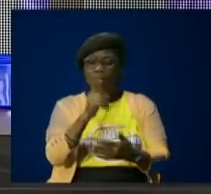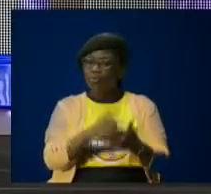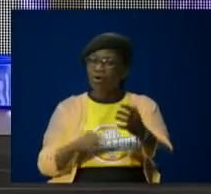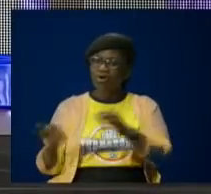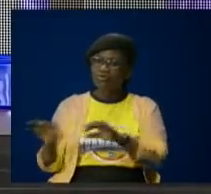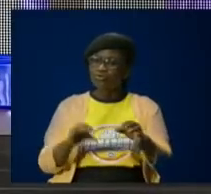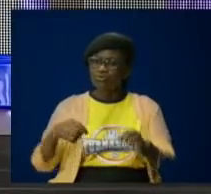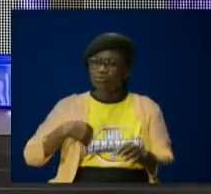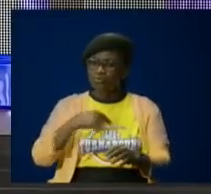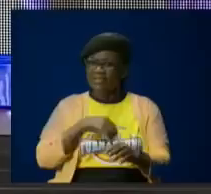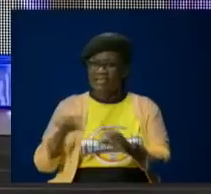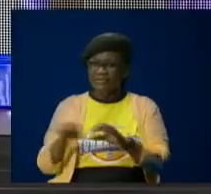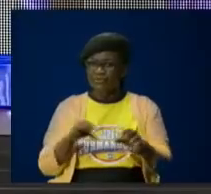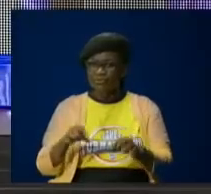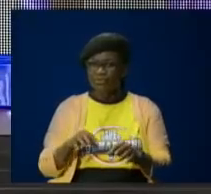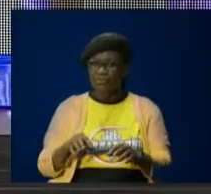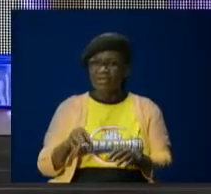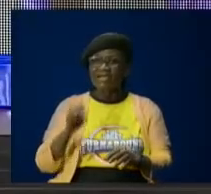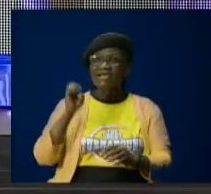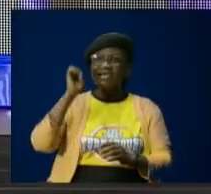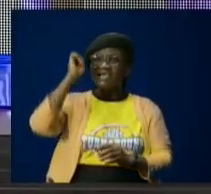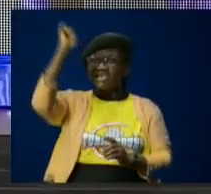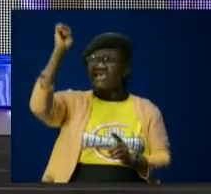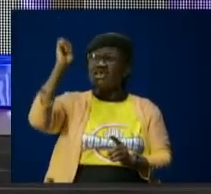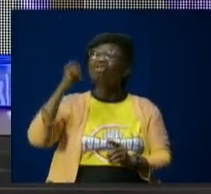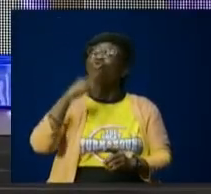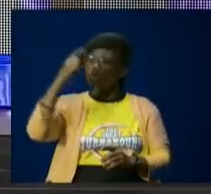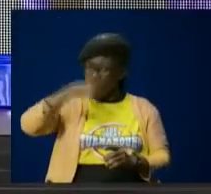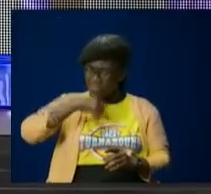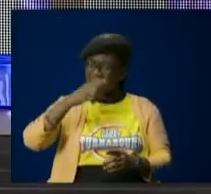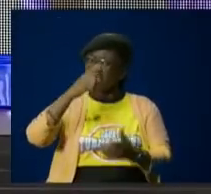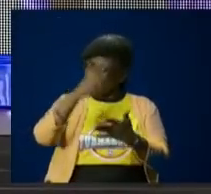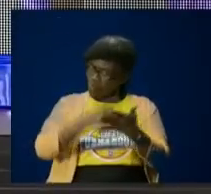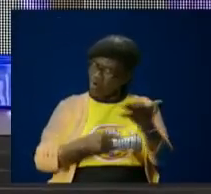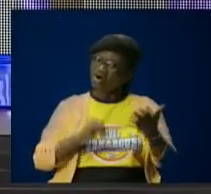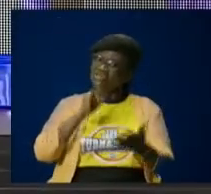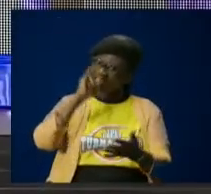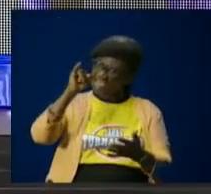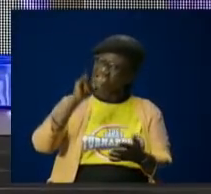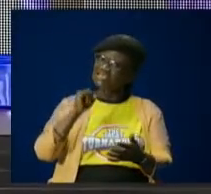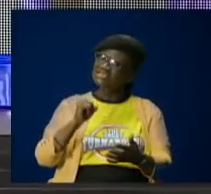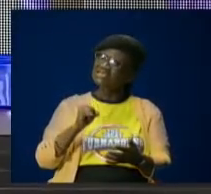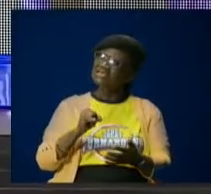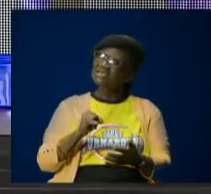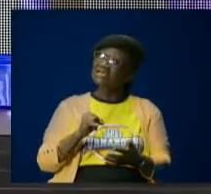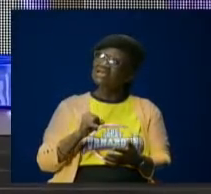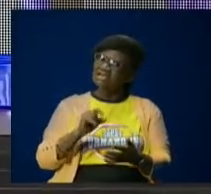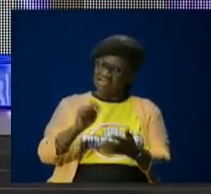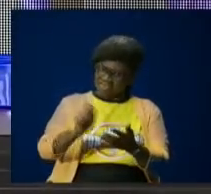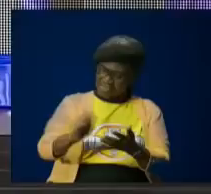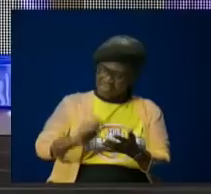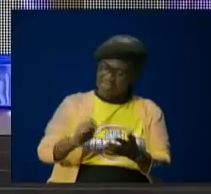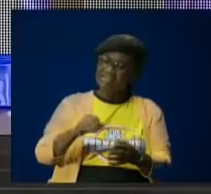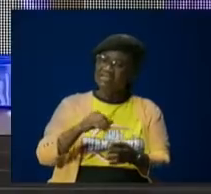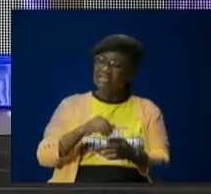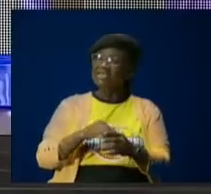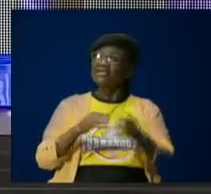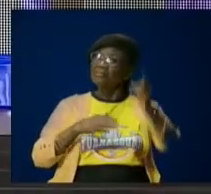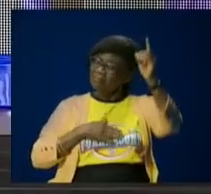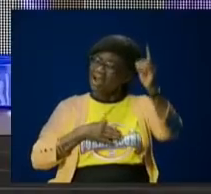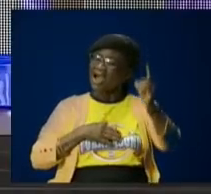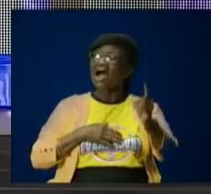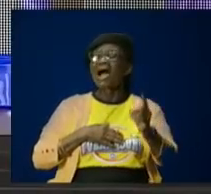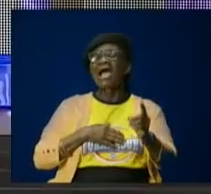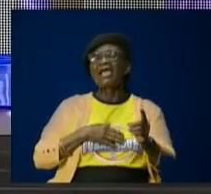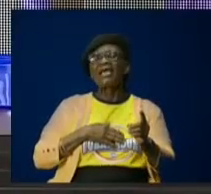on earth and there was a storm and I was in the boat, what was it that I did? The Bible said you were sleeping. He